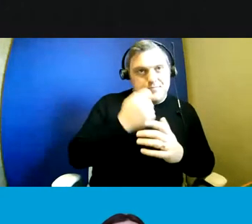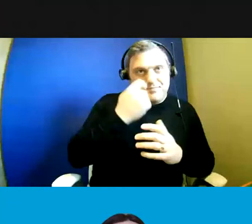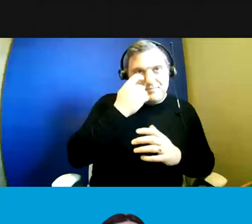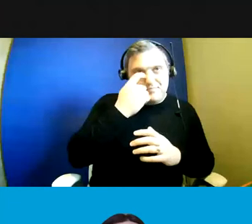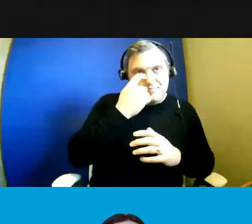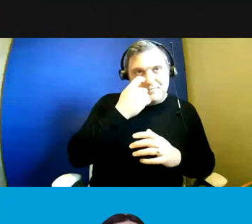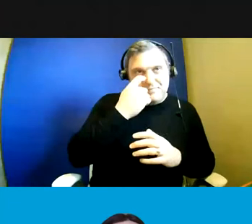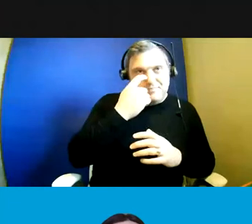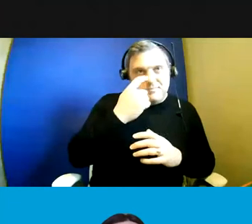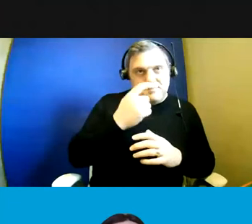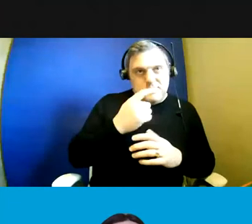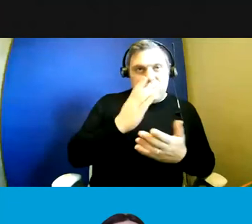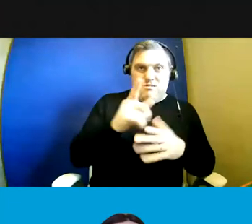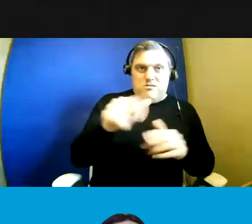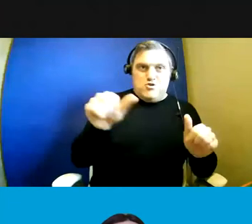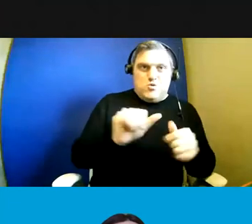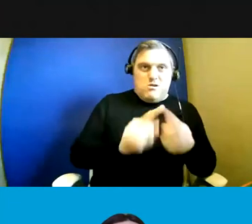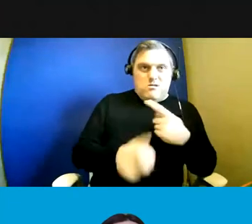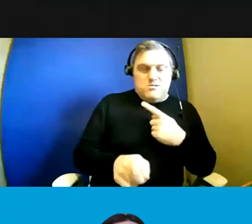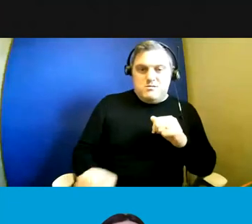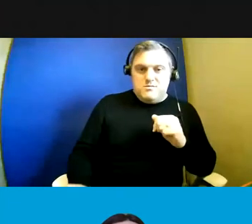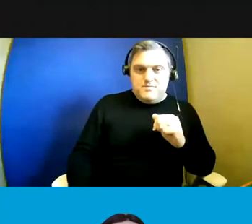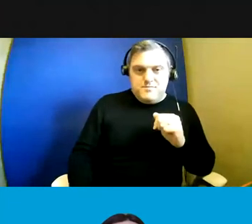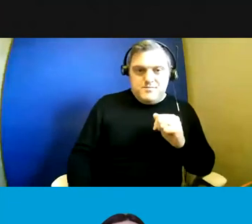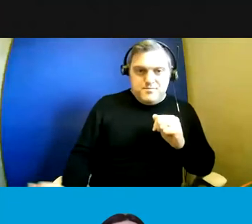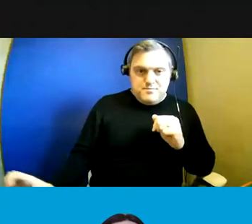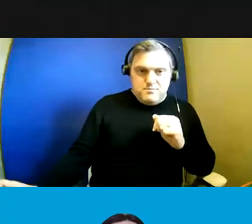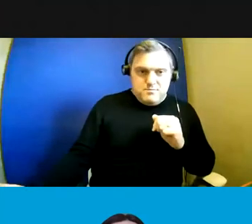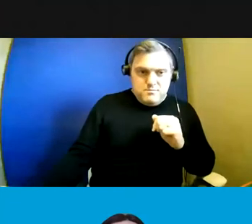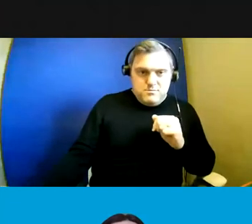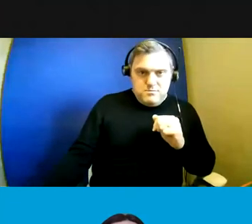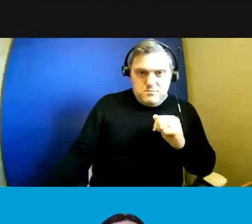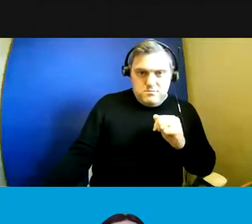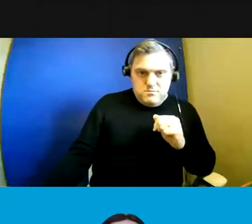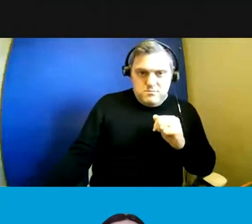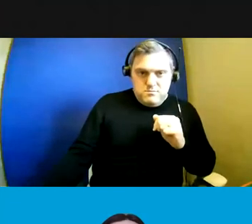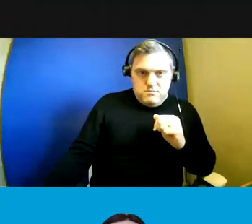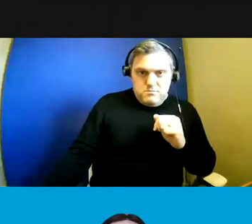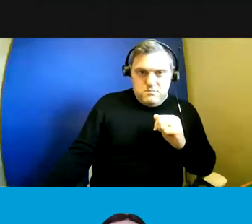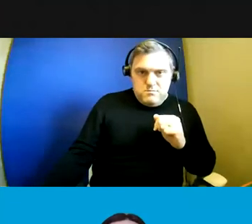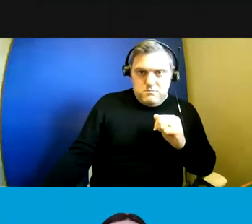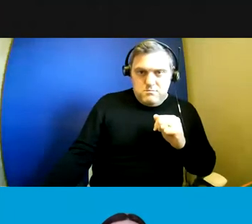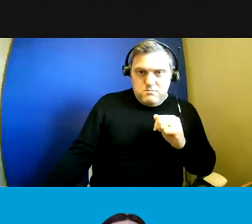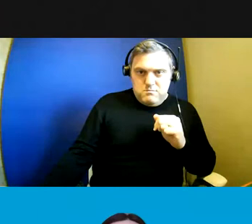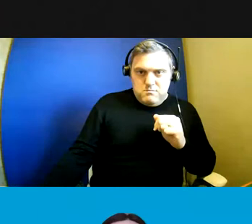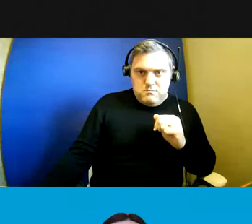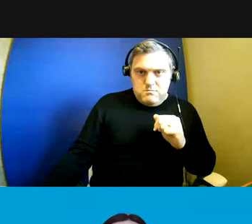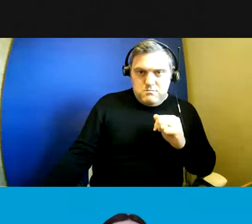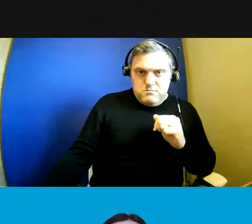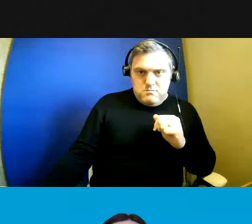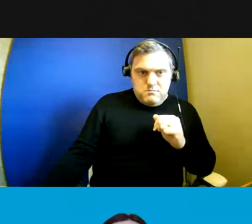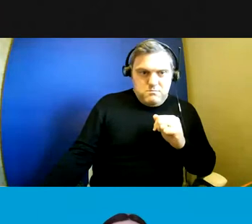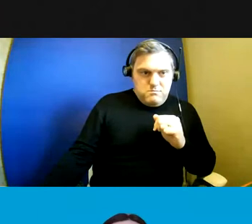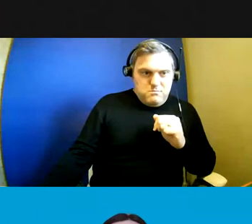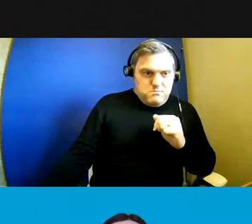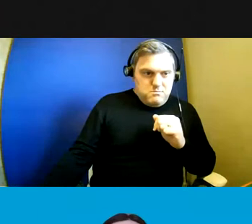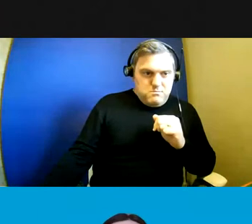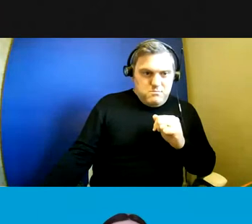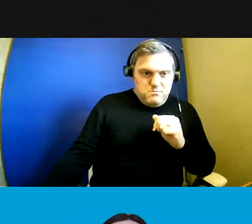the shorter answer. Thank you. Sarah would like to ask a question. She's going to ask it through Simon,